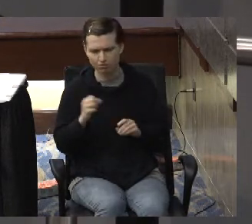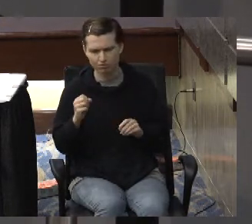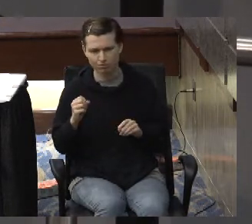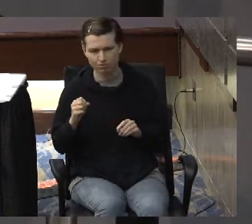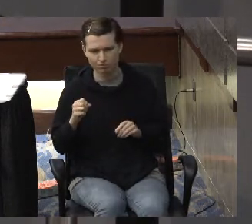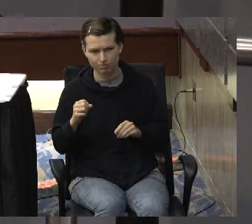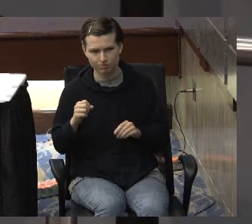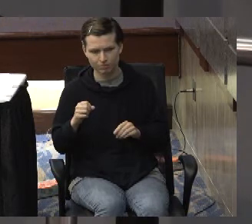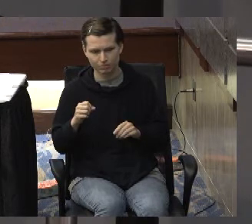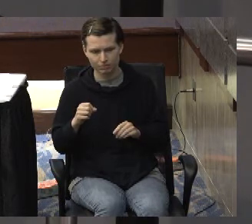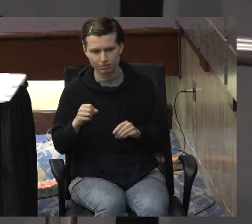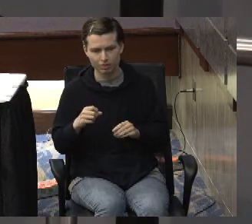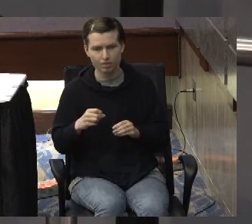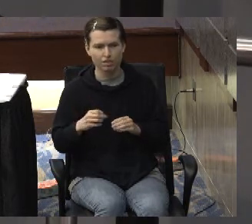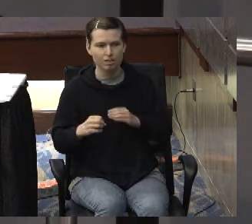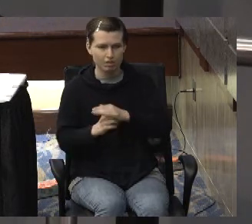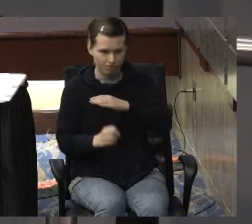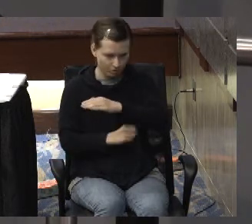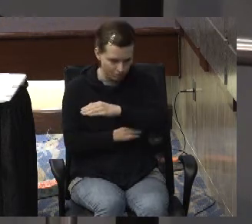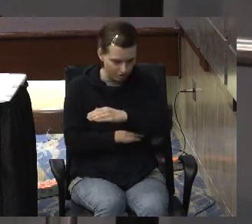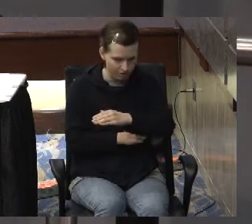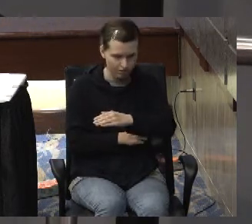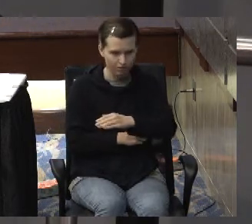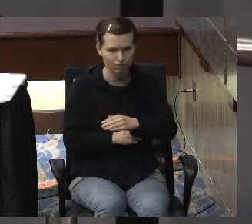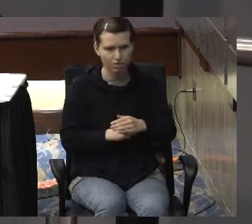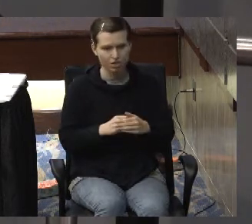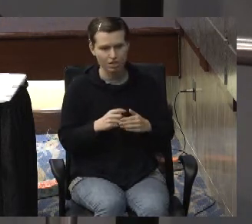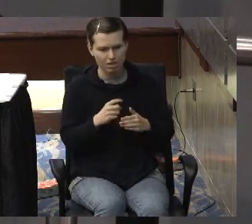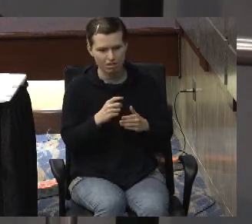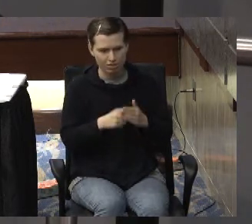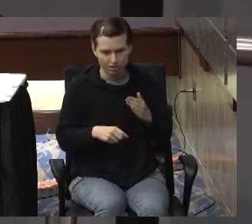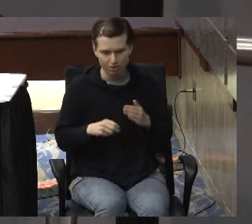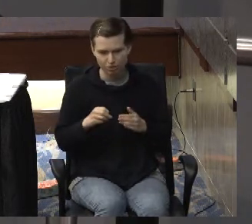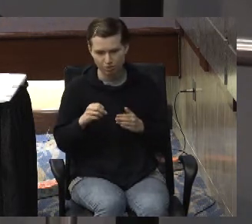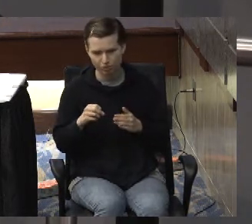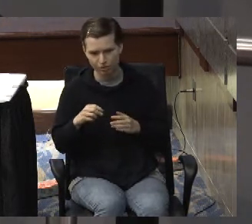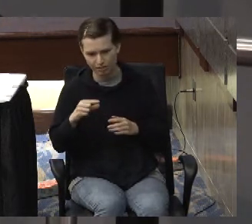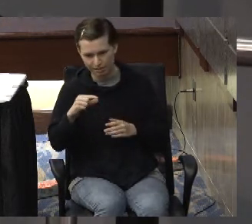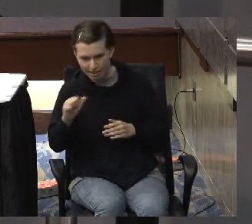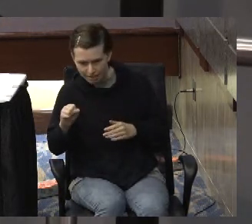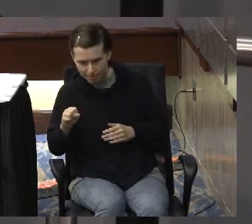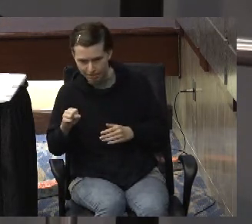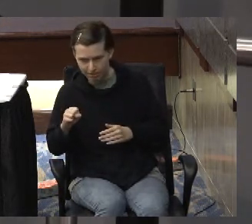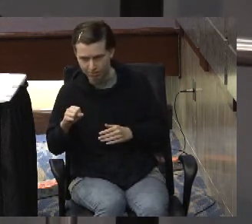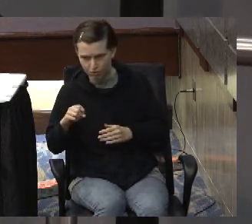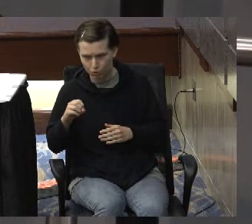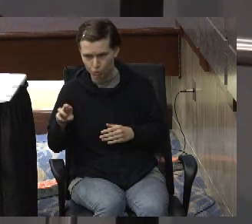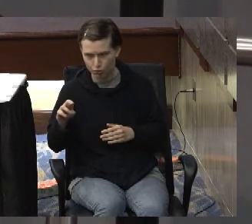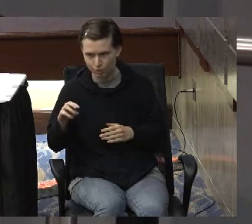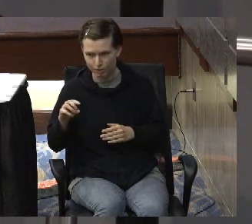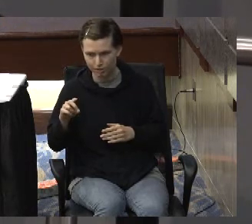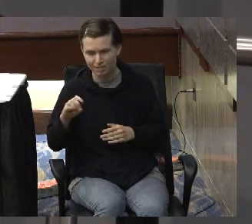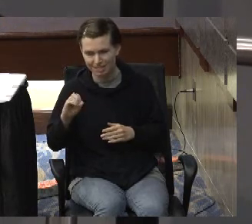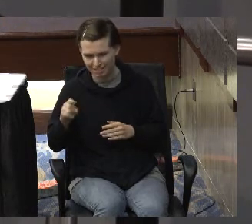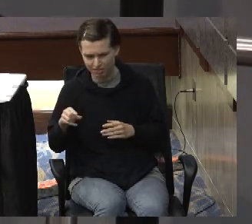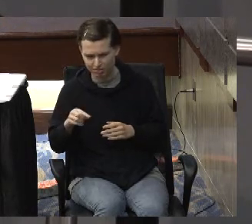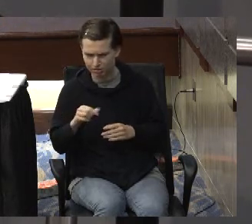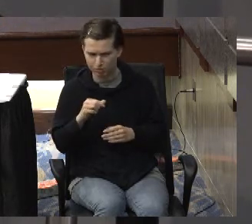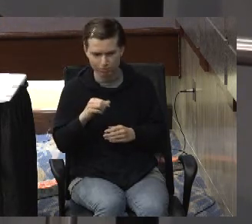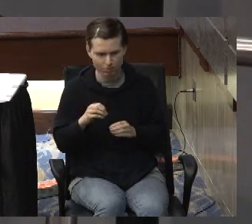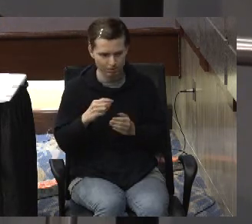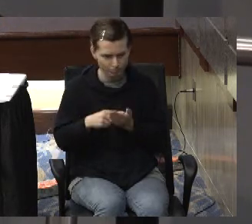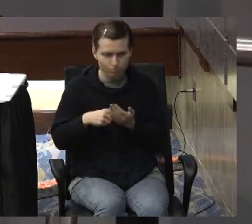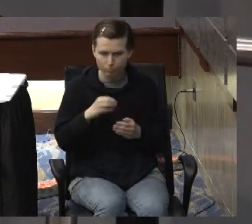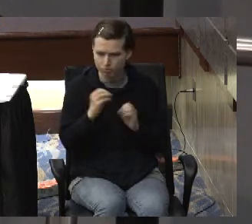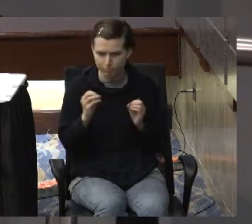of infrastructure costs for gasoline or diesel. You know, it's like only electrics have that. So what that means